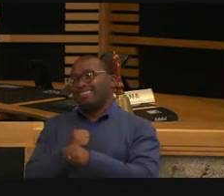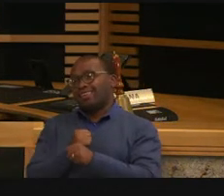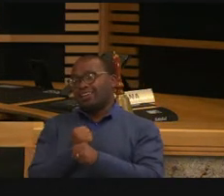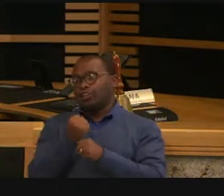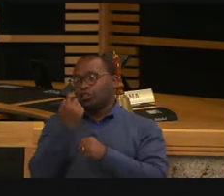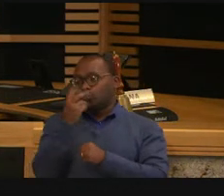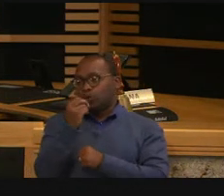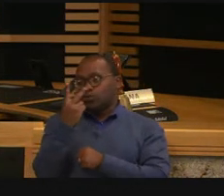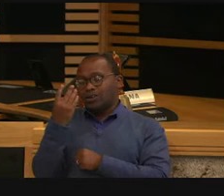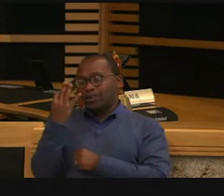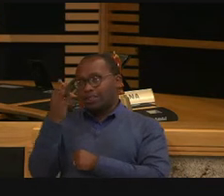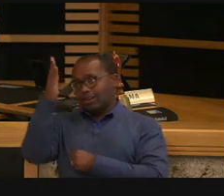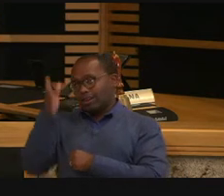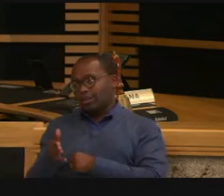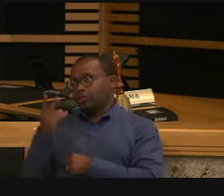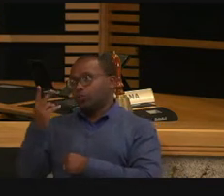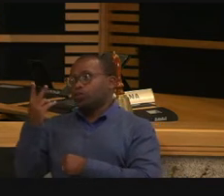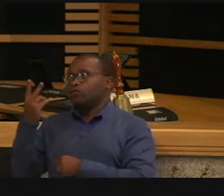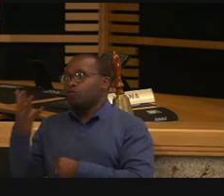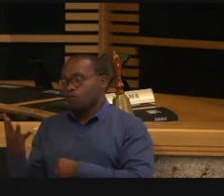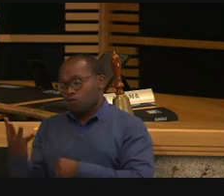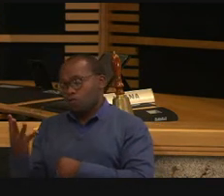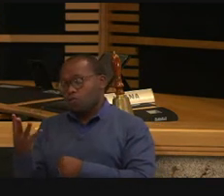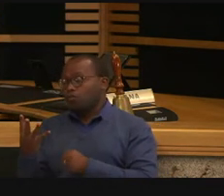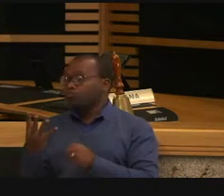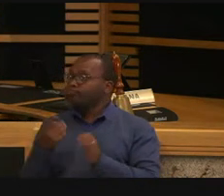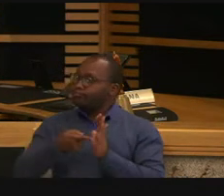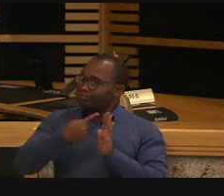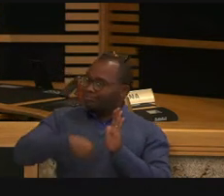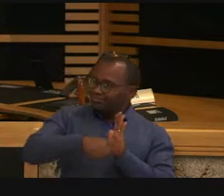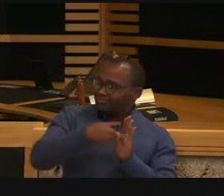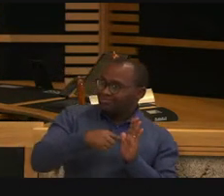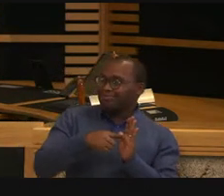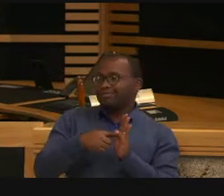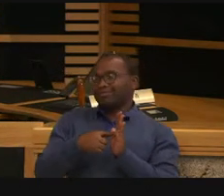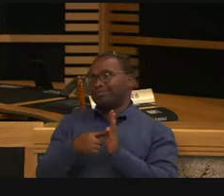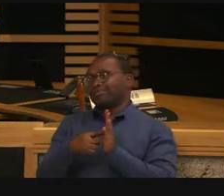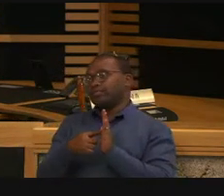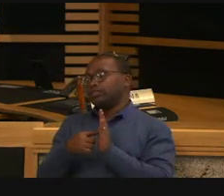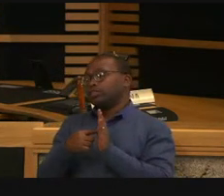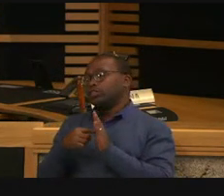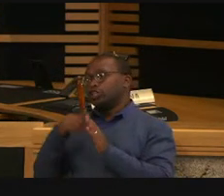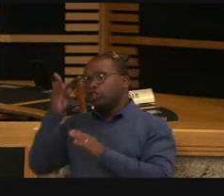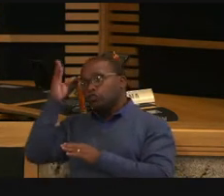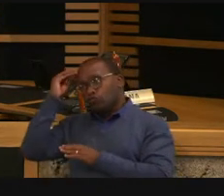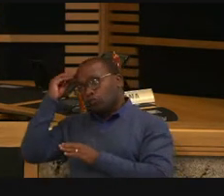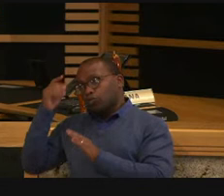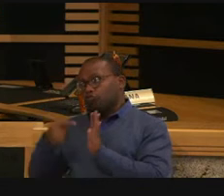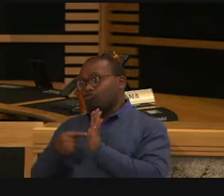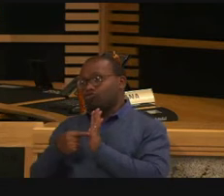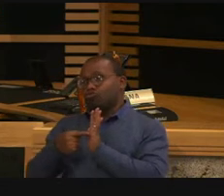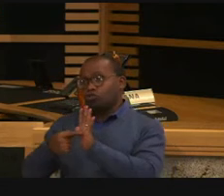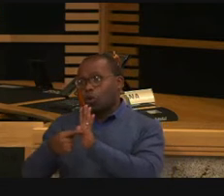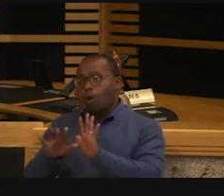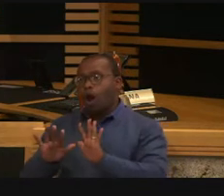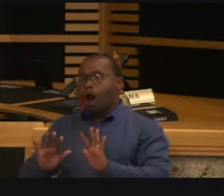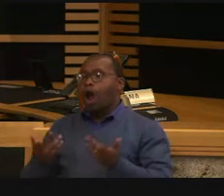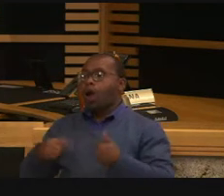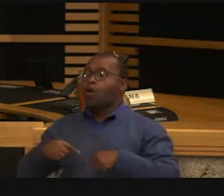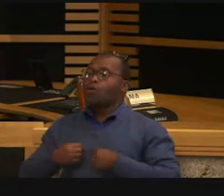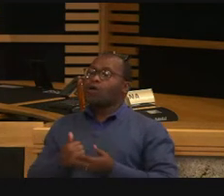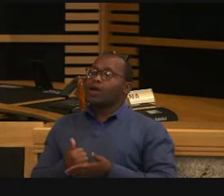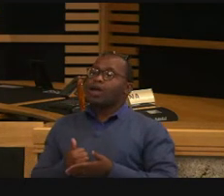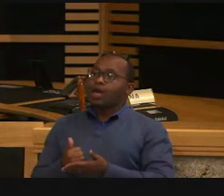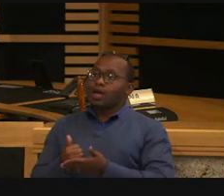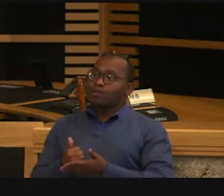2023-2024. So those are the indicators by which we can demonstrate, Deputy Speaker, in terms of the relief programs that